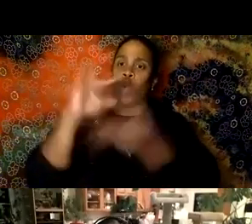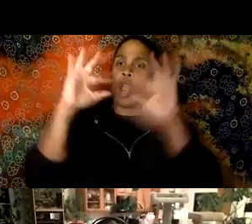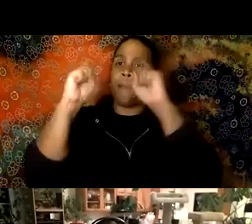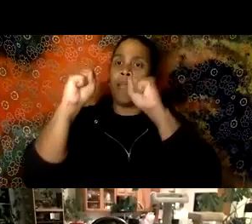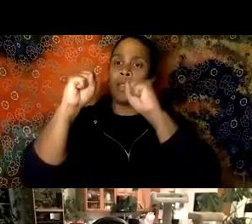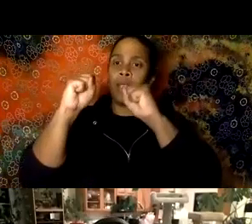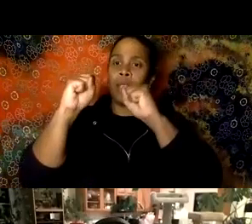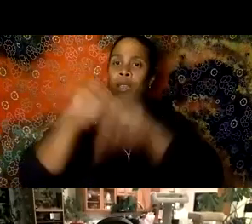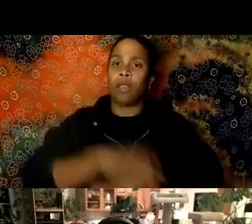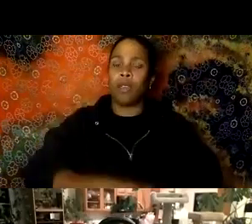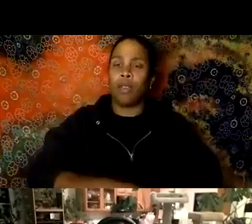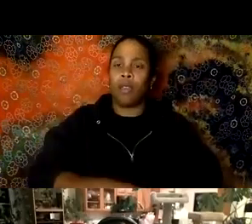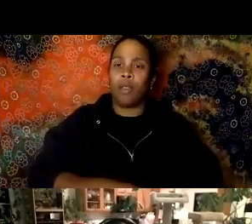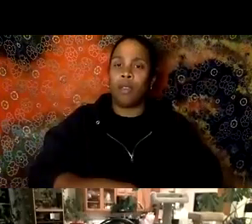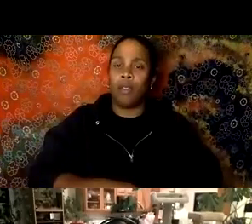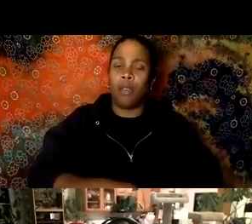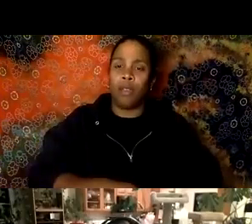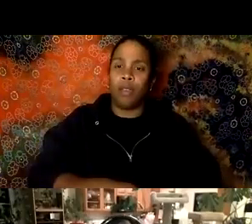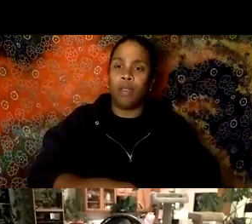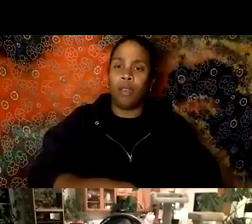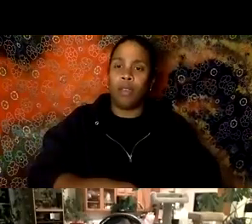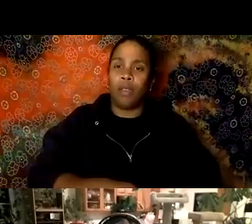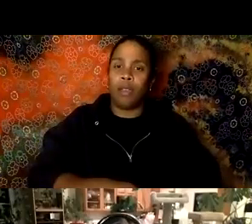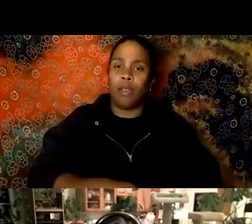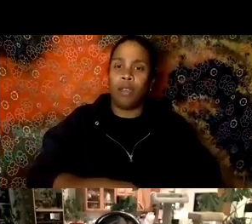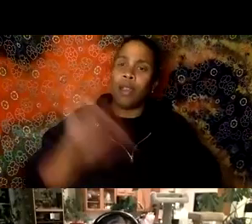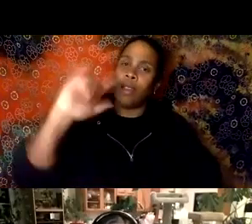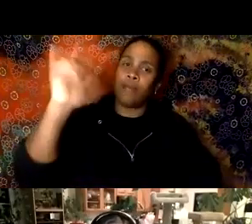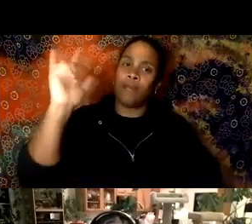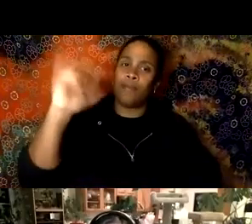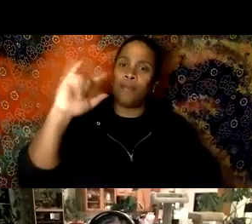So much. Yes, we love you.